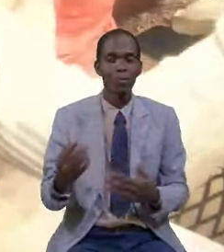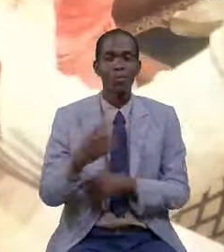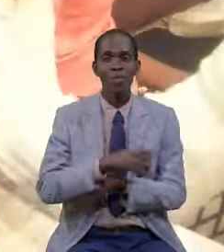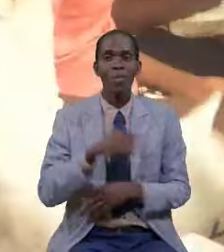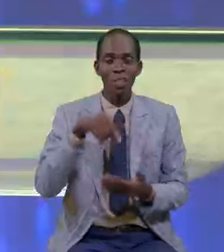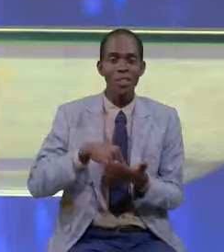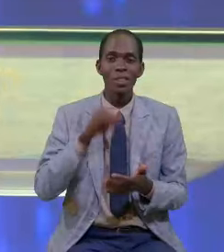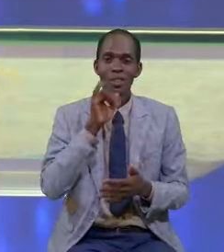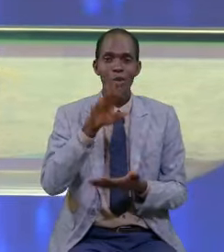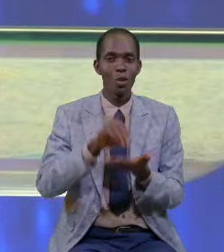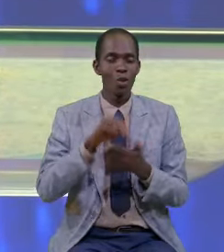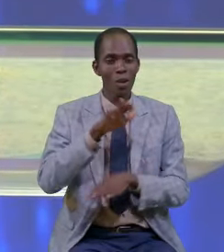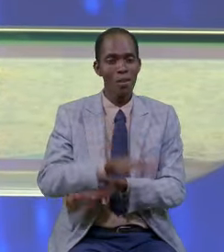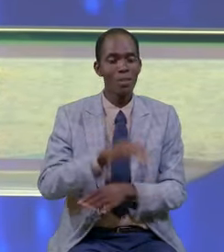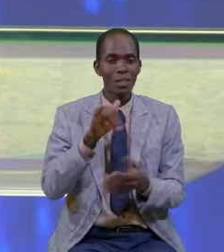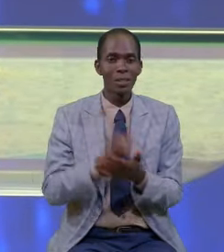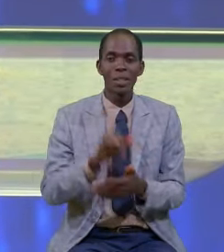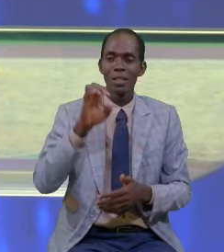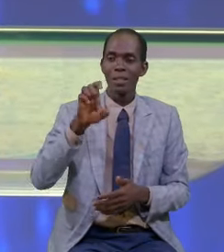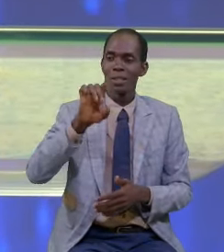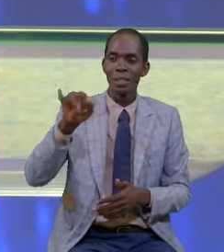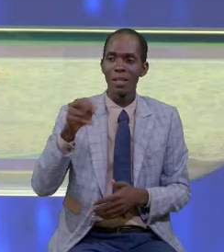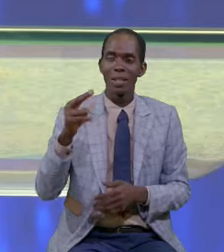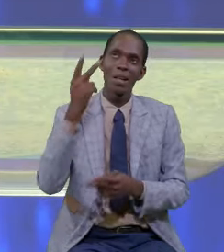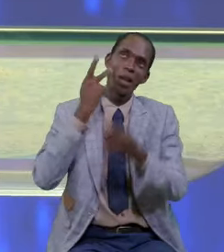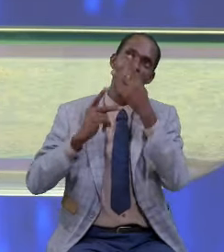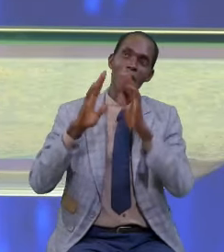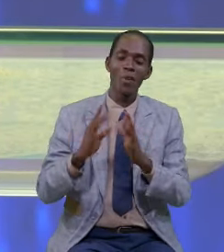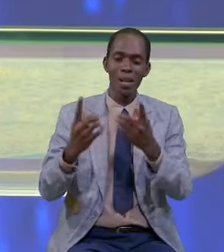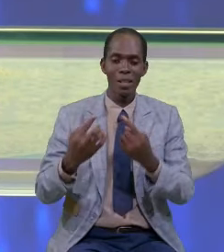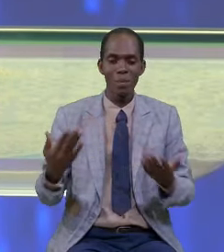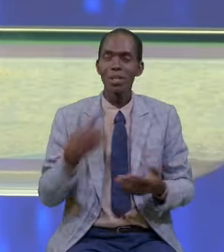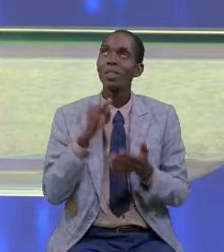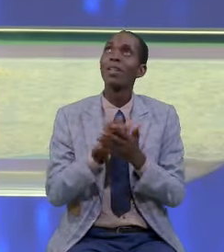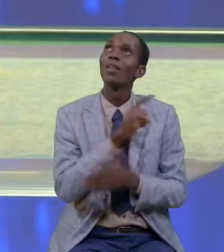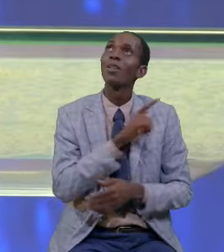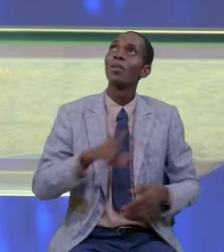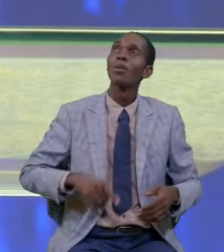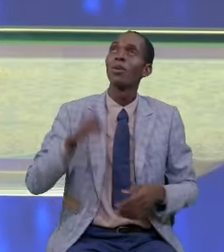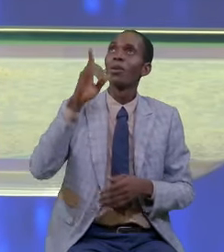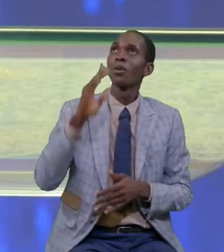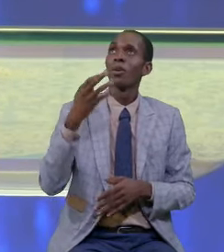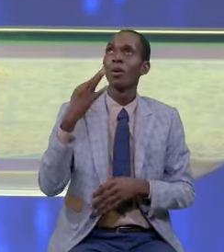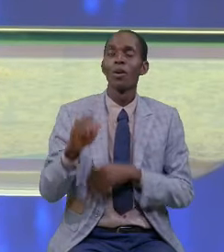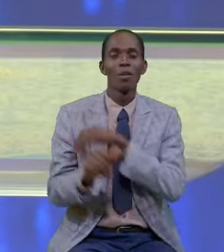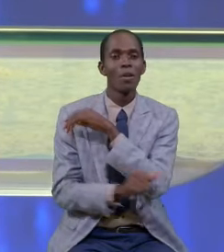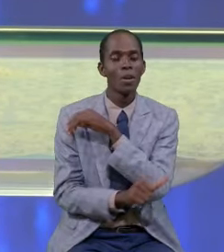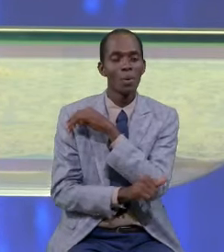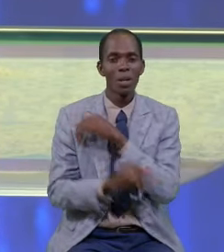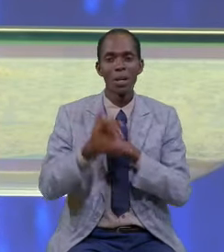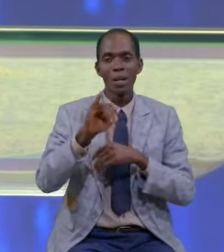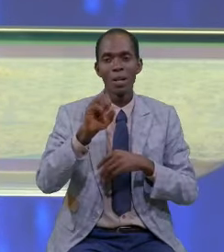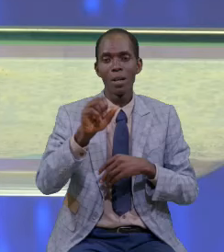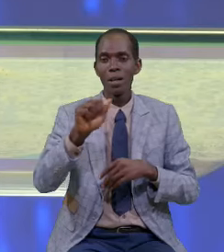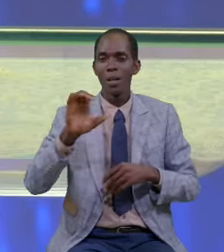That Elijah the prophet came near and said, Lord God of Abraham, Isaac, and of